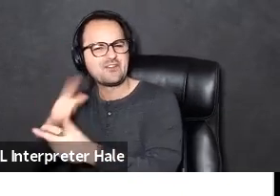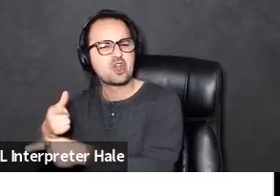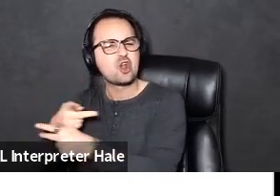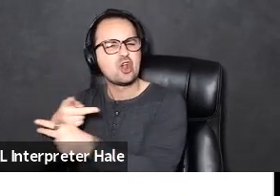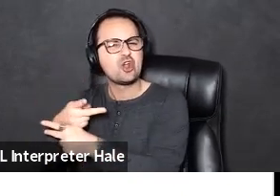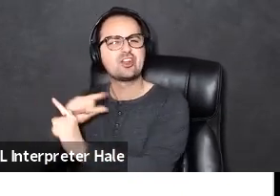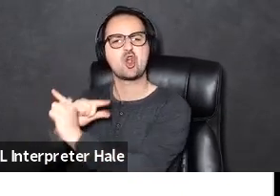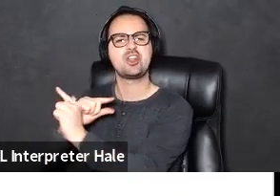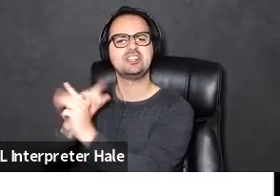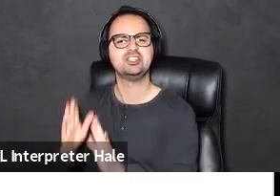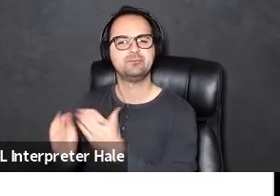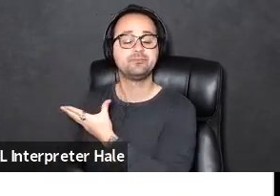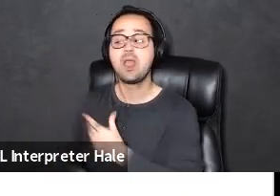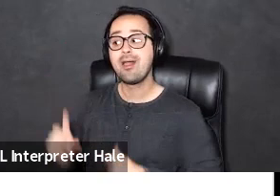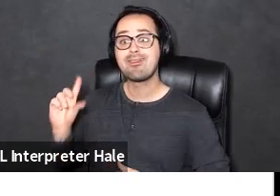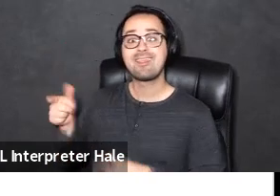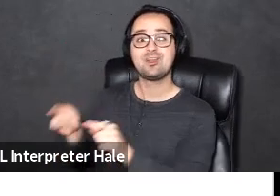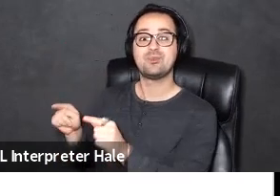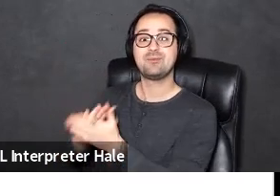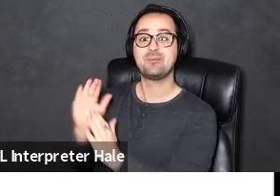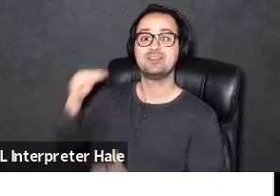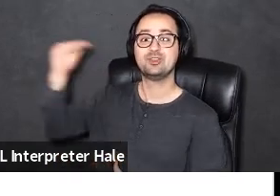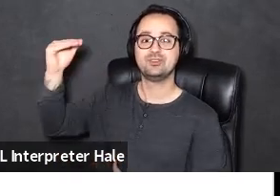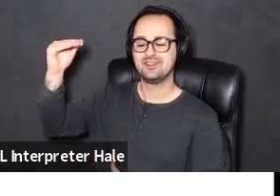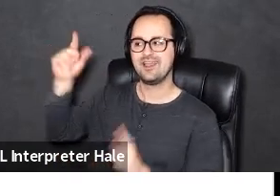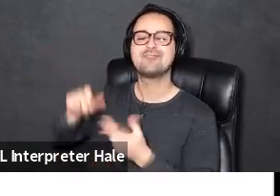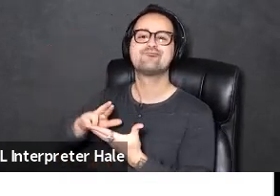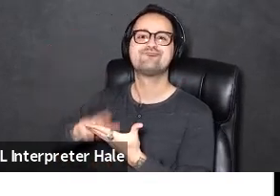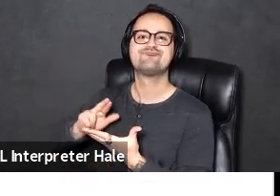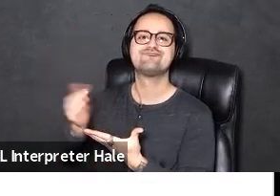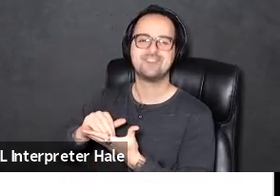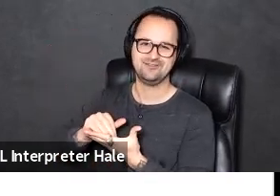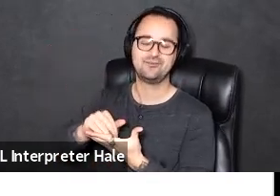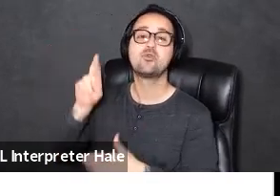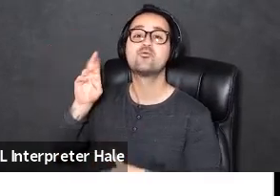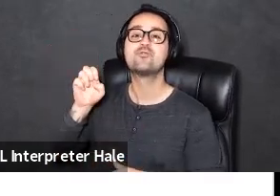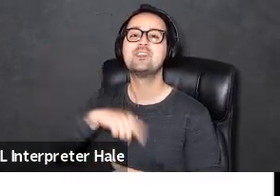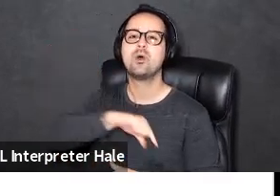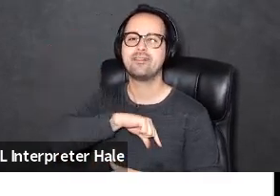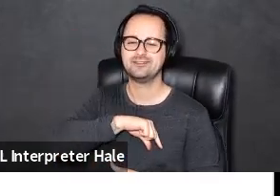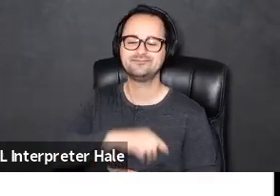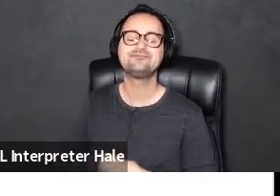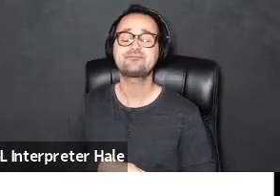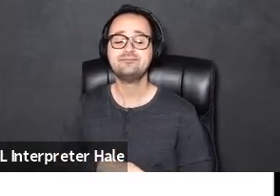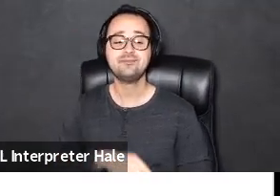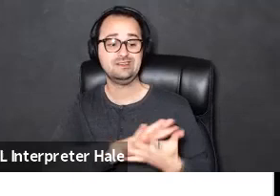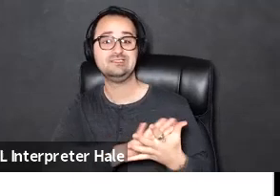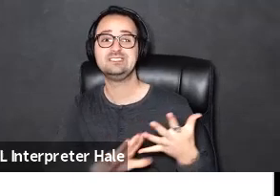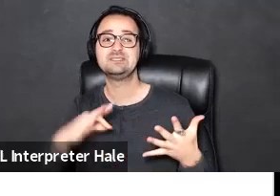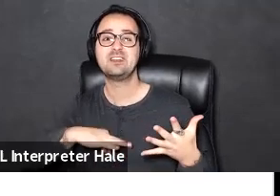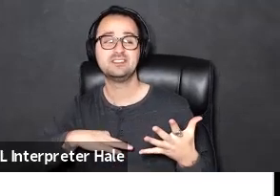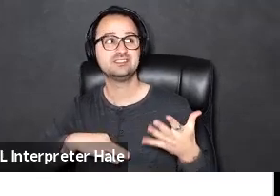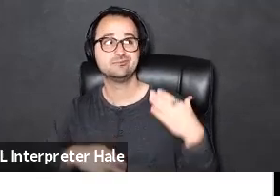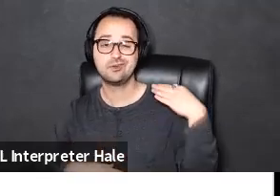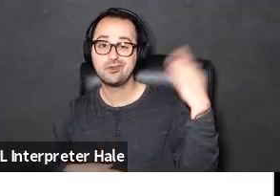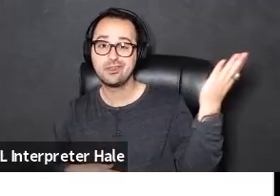things. But once they become an adult, they have to re-qualify for the benefit. But these are all benefits that are put there. They're